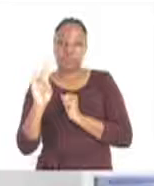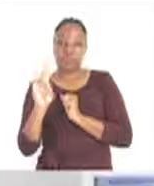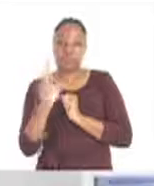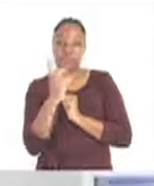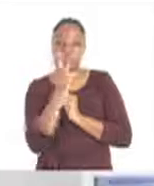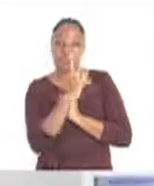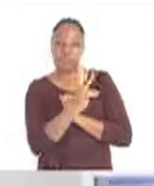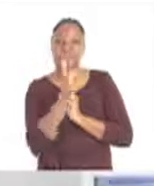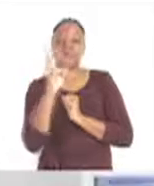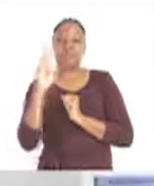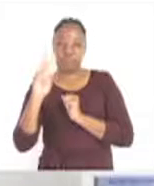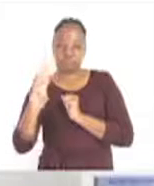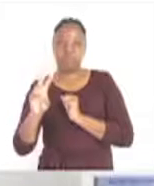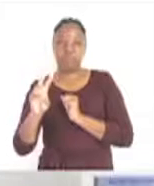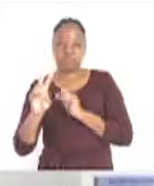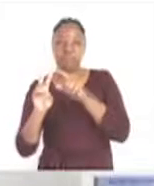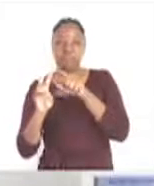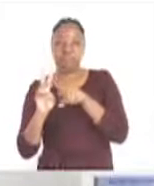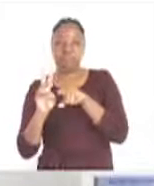36.